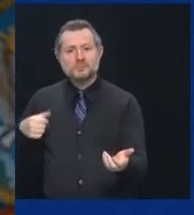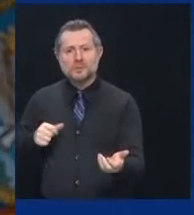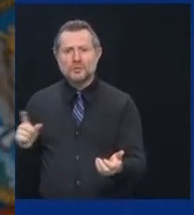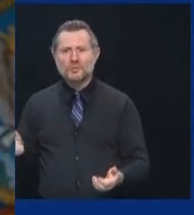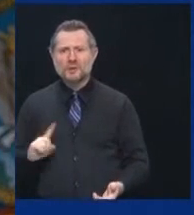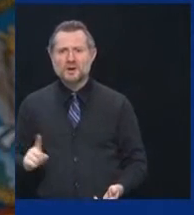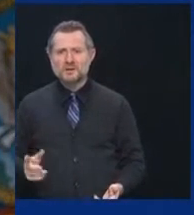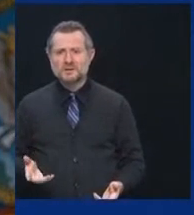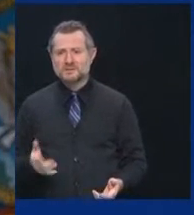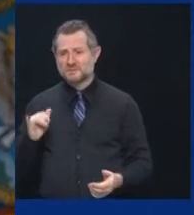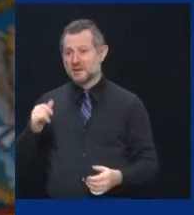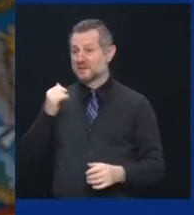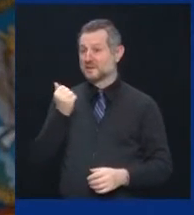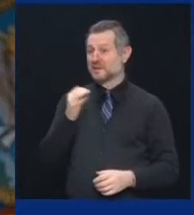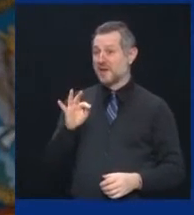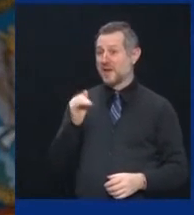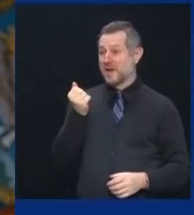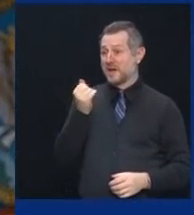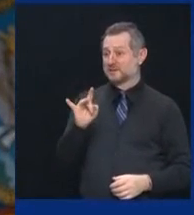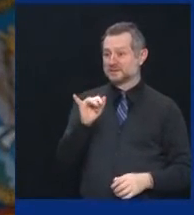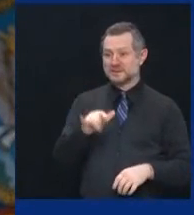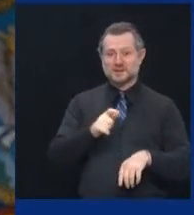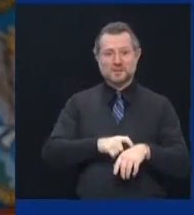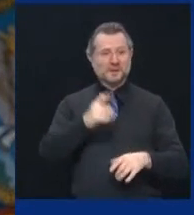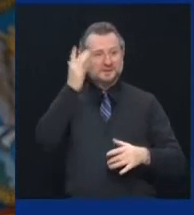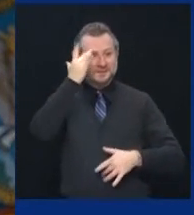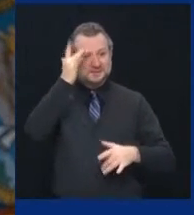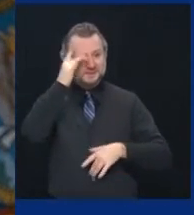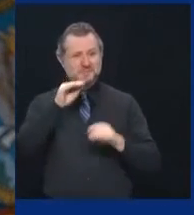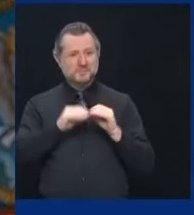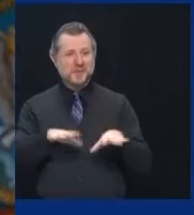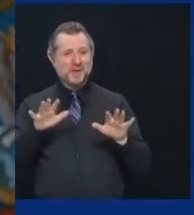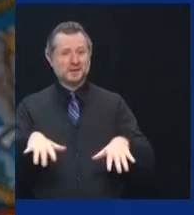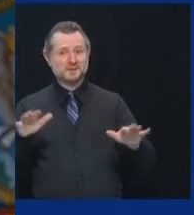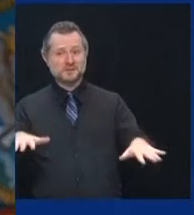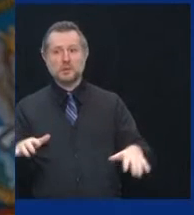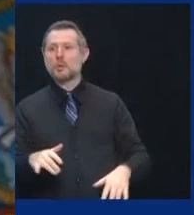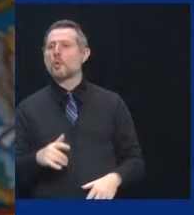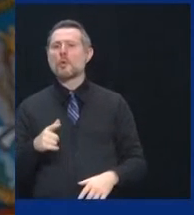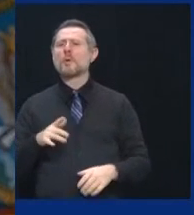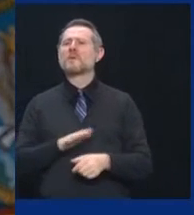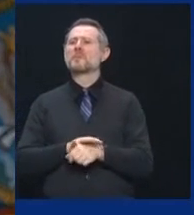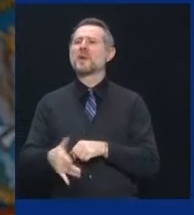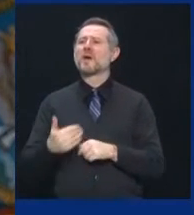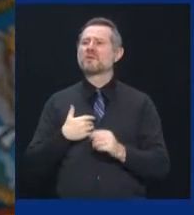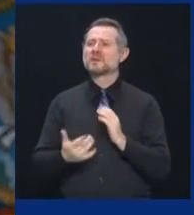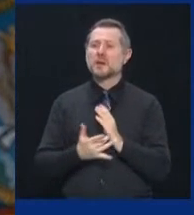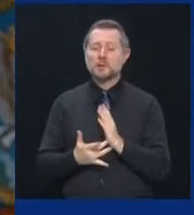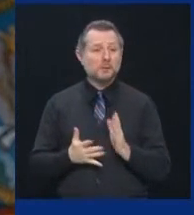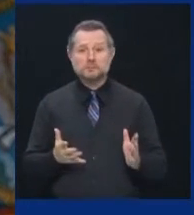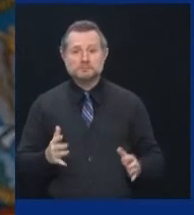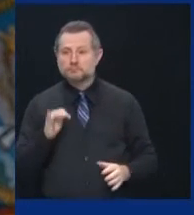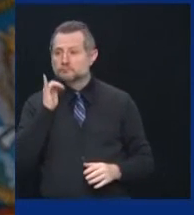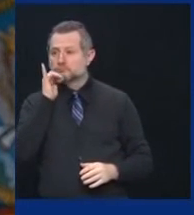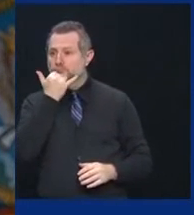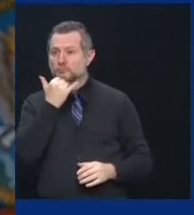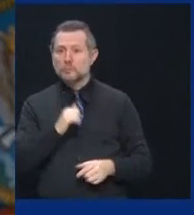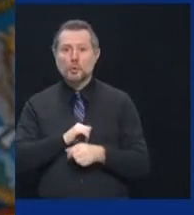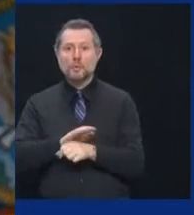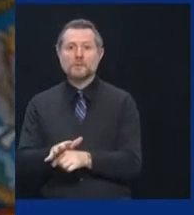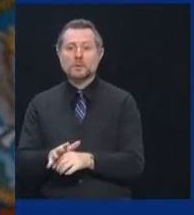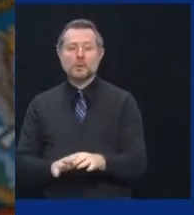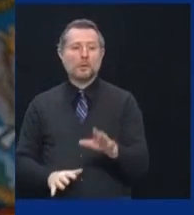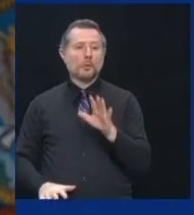in 1918, yet we were decimated by this virus. That can never